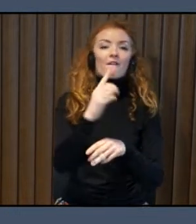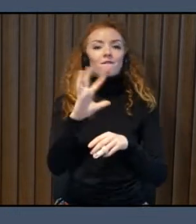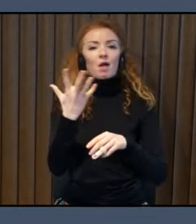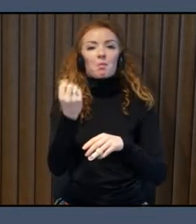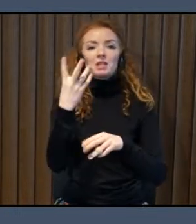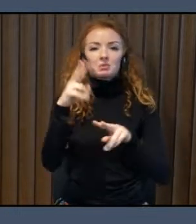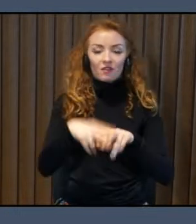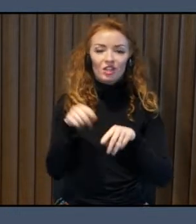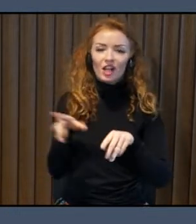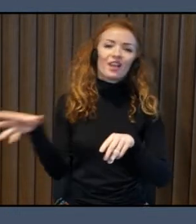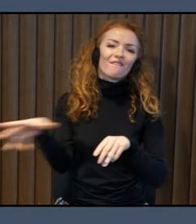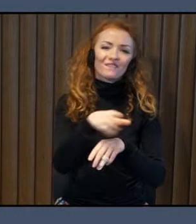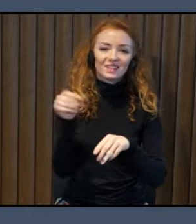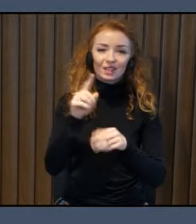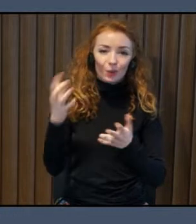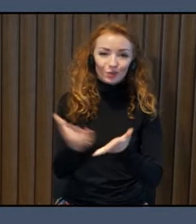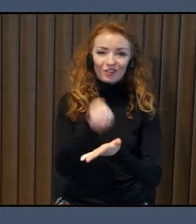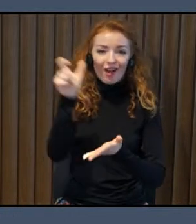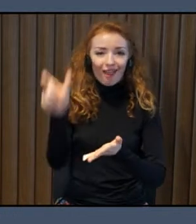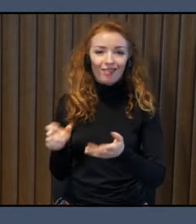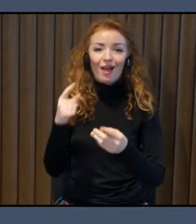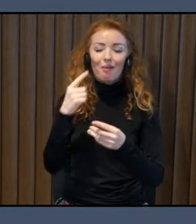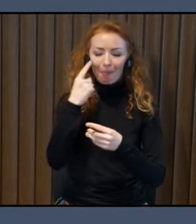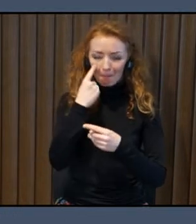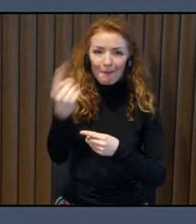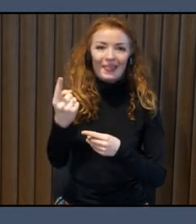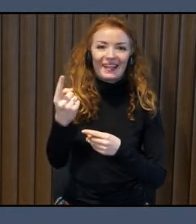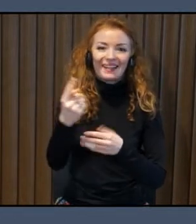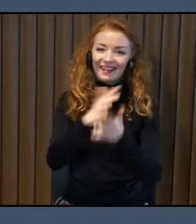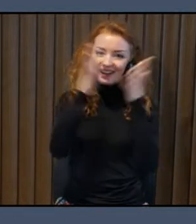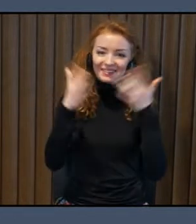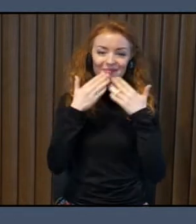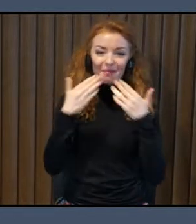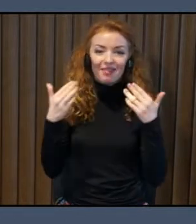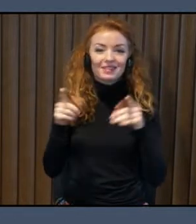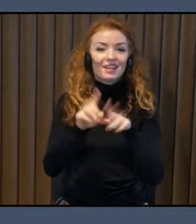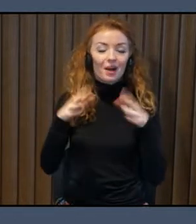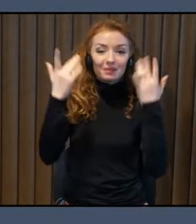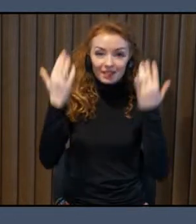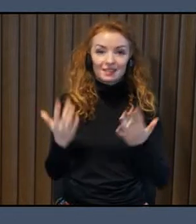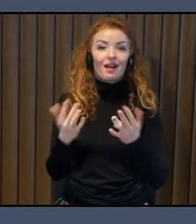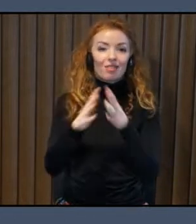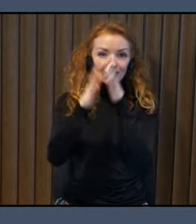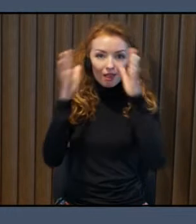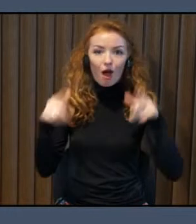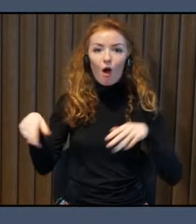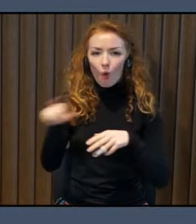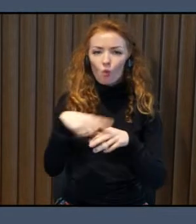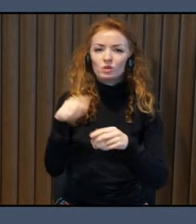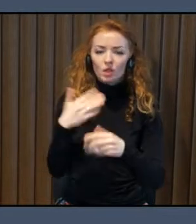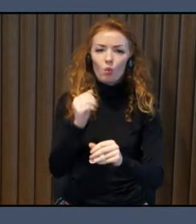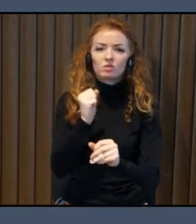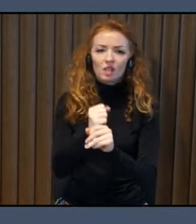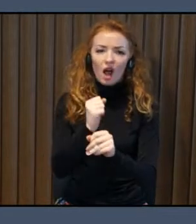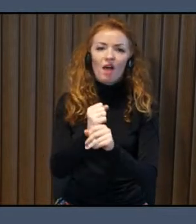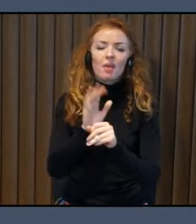So all these works and projects, they are not put in line of importance or so. It's not the